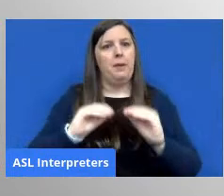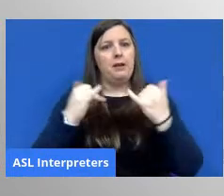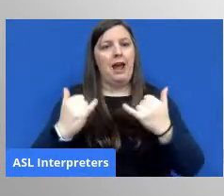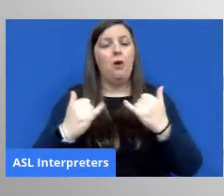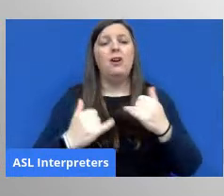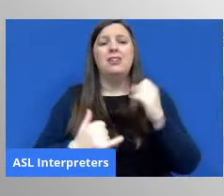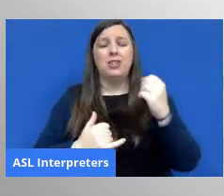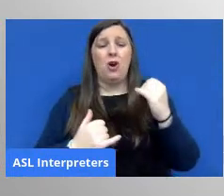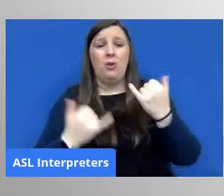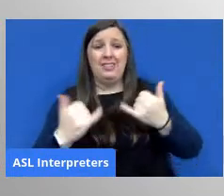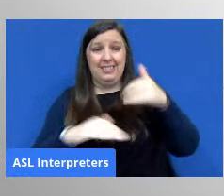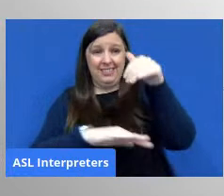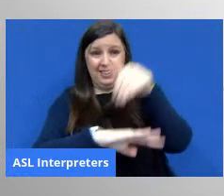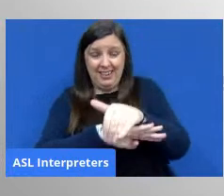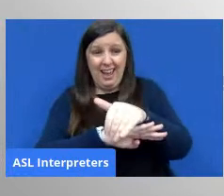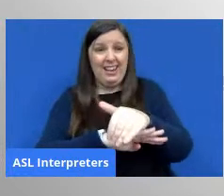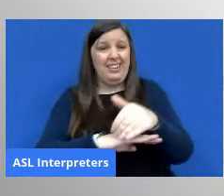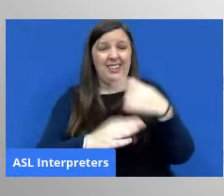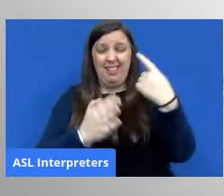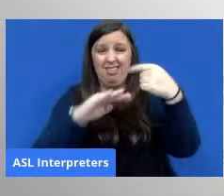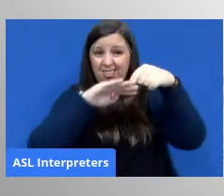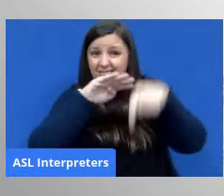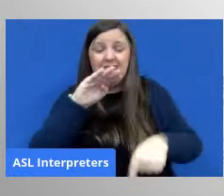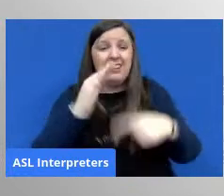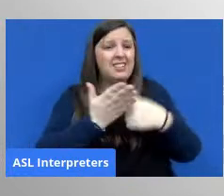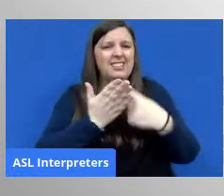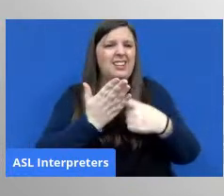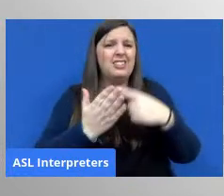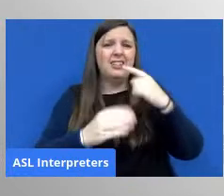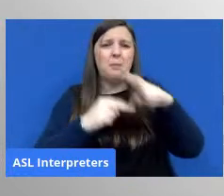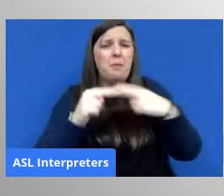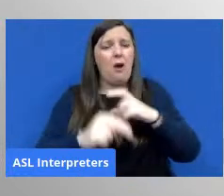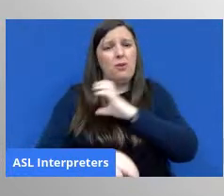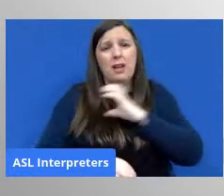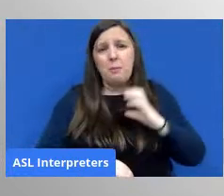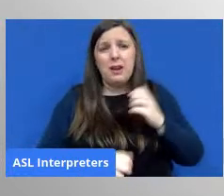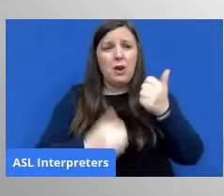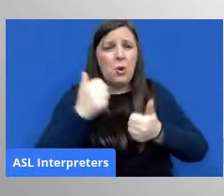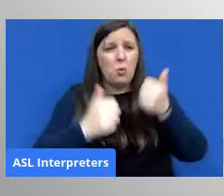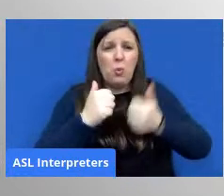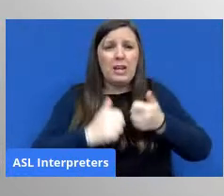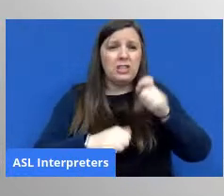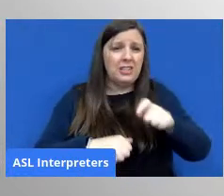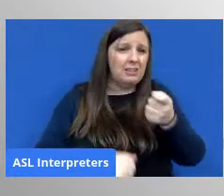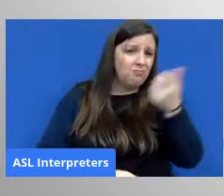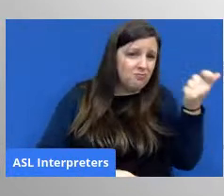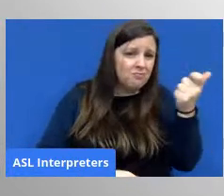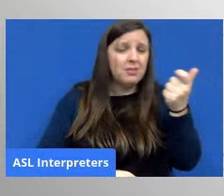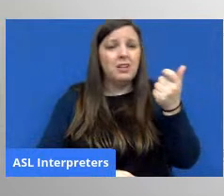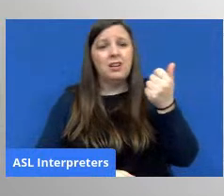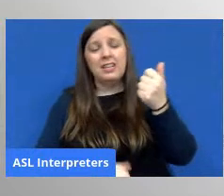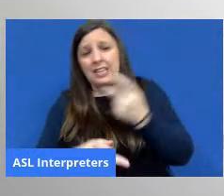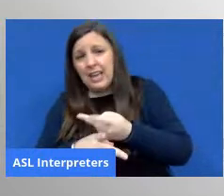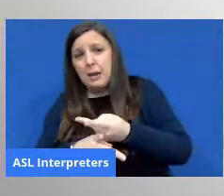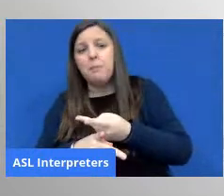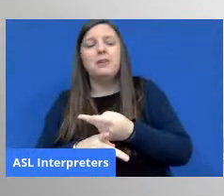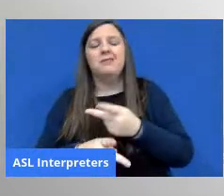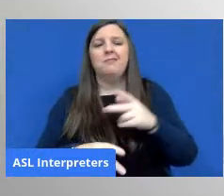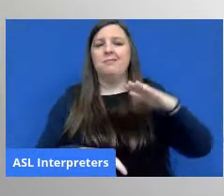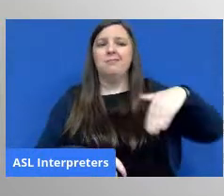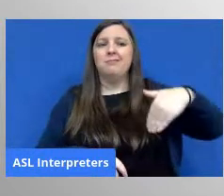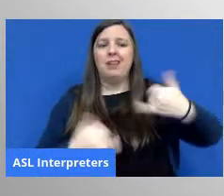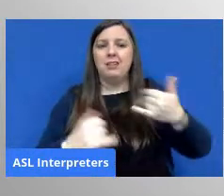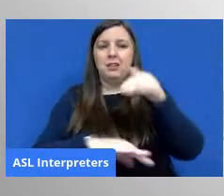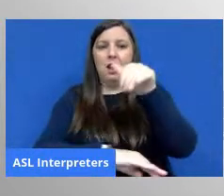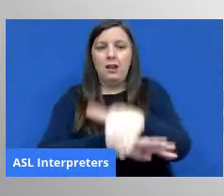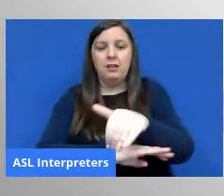be, dissolved and those that need to be filled. Dr. Thomas. I was going to say the same thing. I'm sorry, Dr. Gann. I was just going to